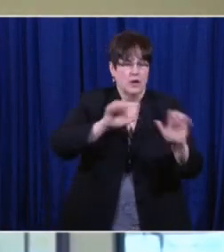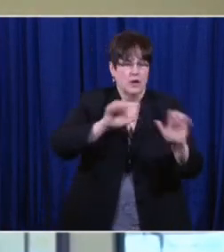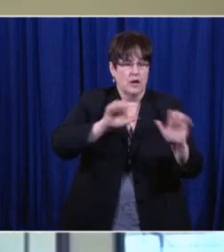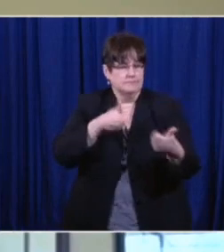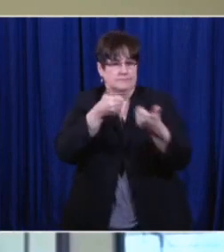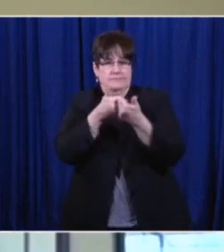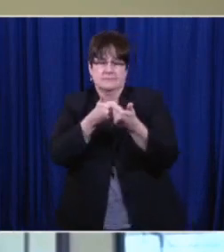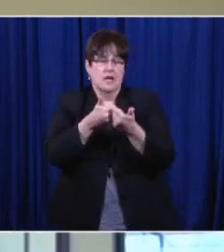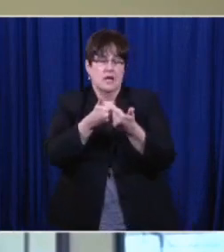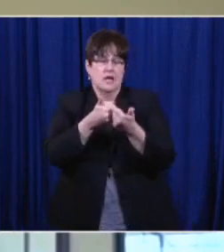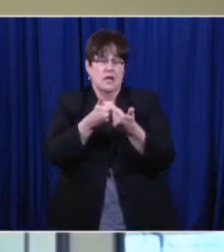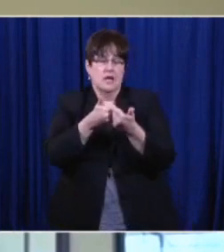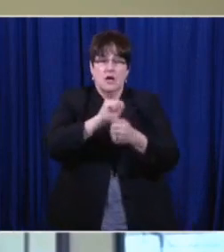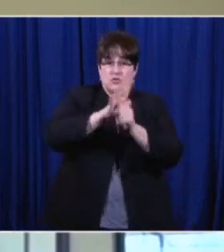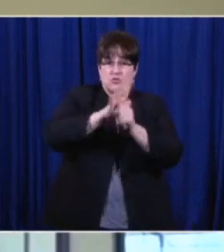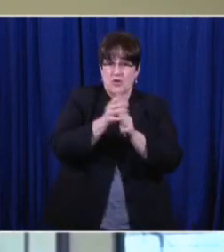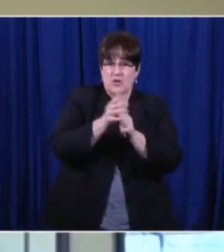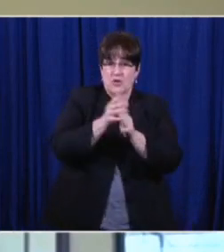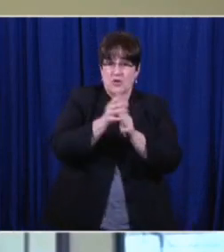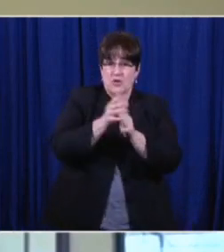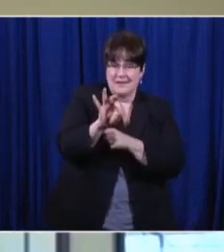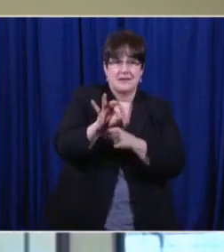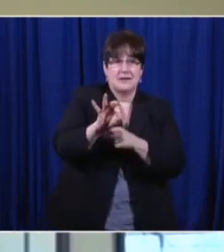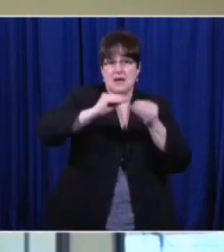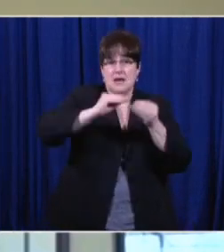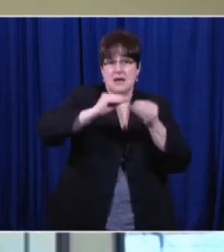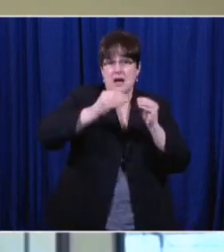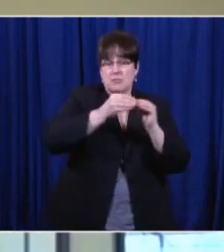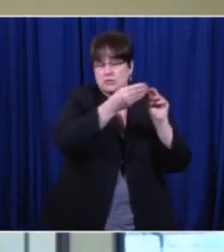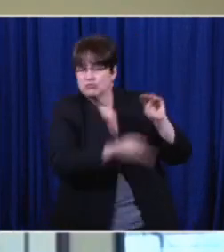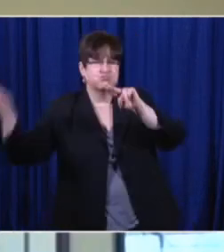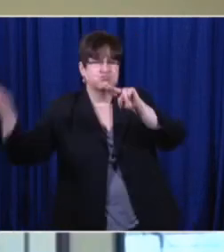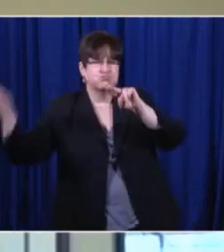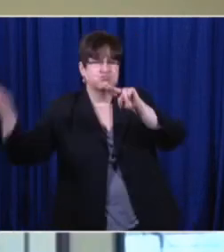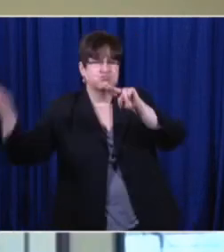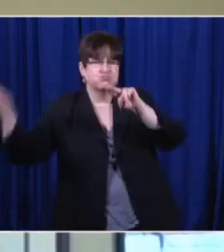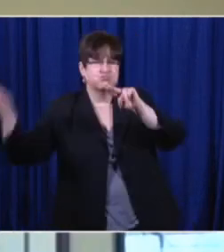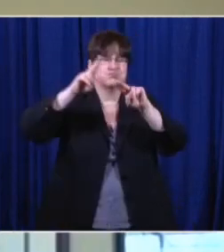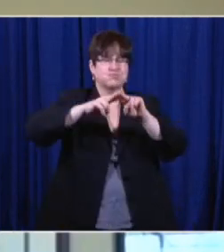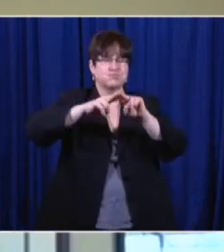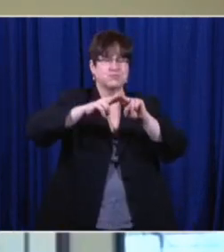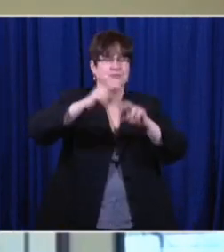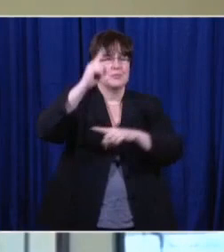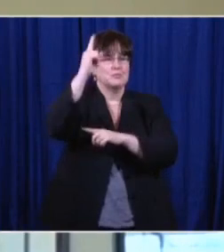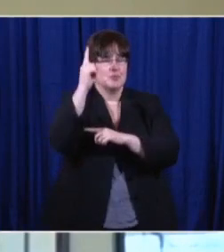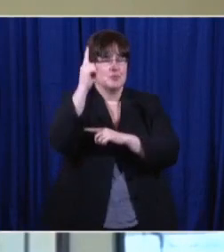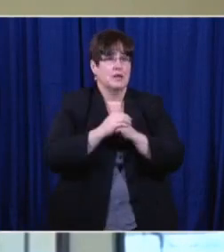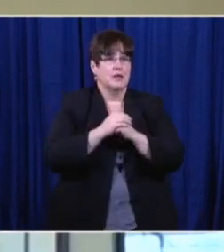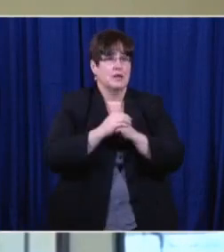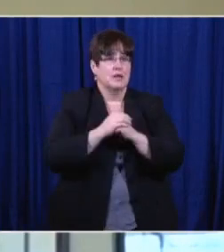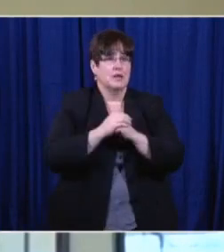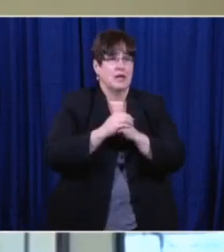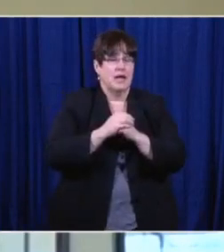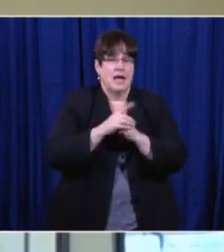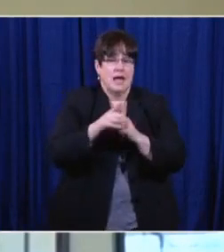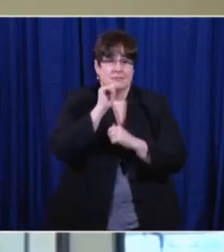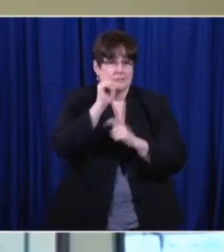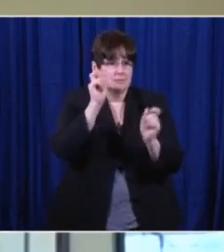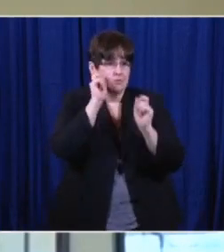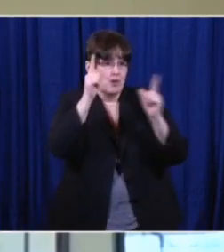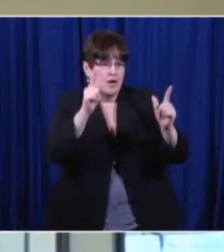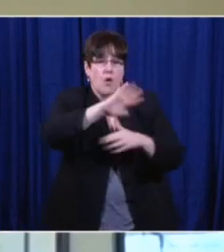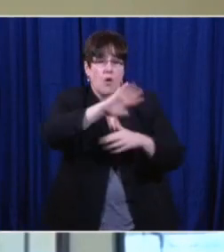COVID-19 numbers, and they're impacting every community. Not surprisingly, our hospitals